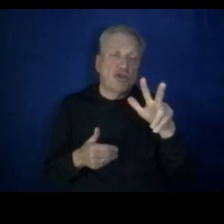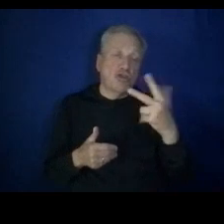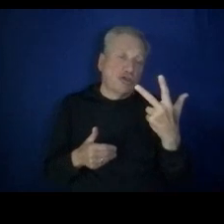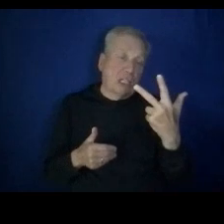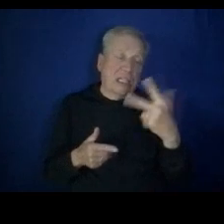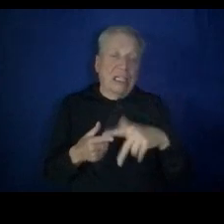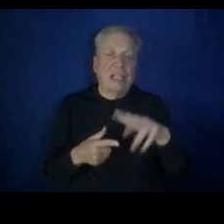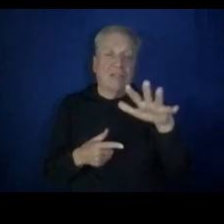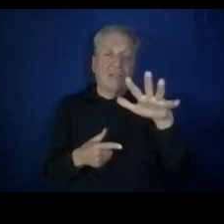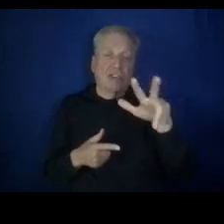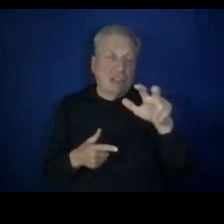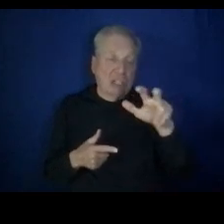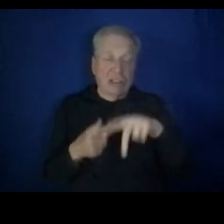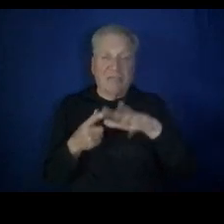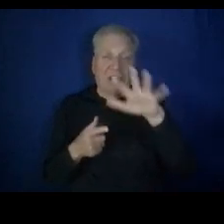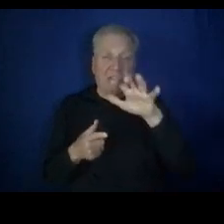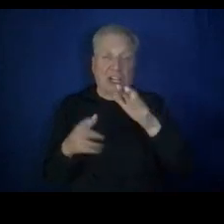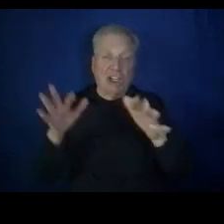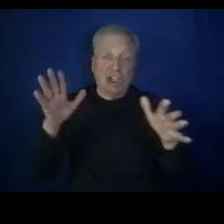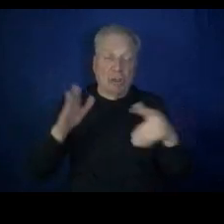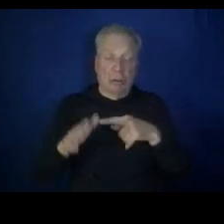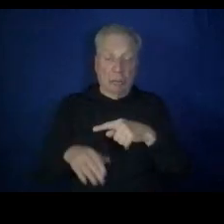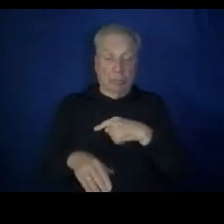at extremely low levels.